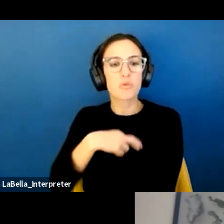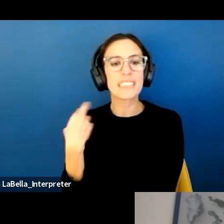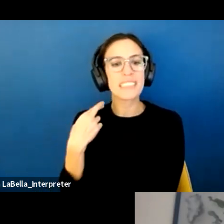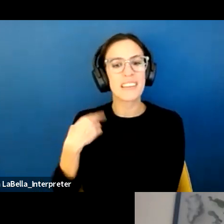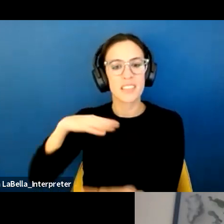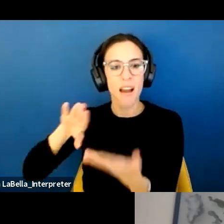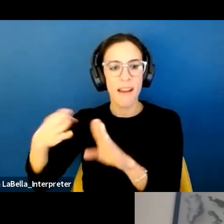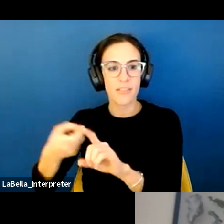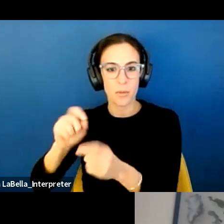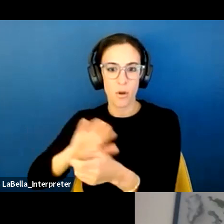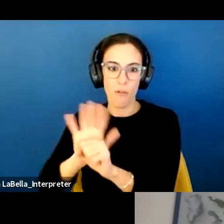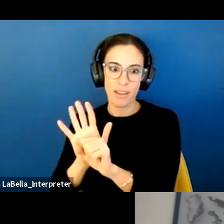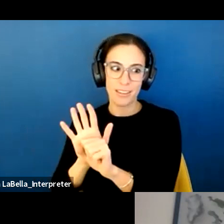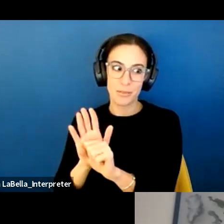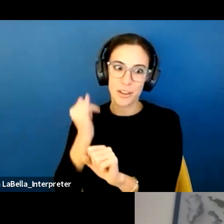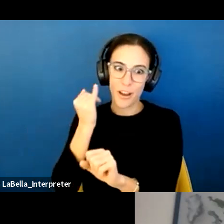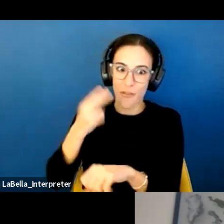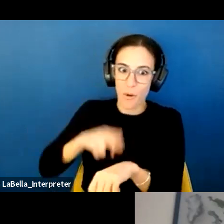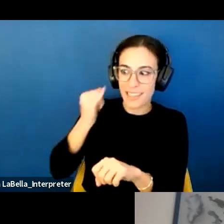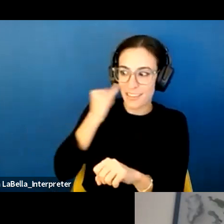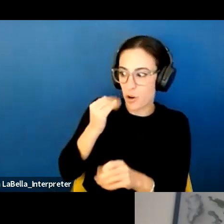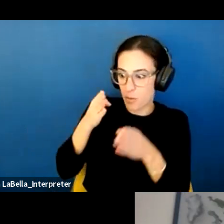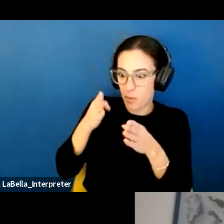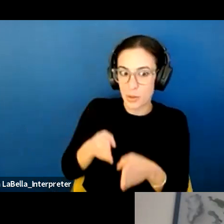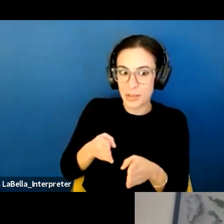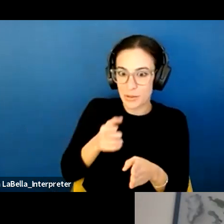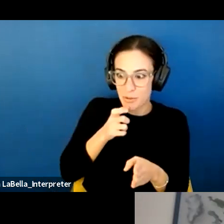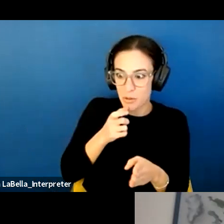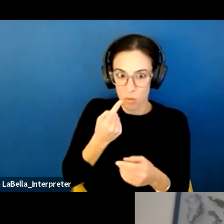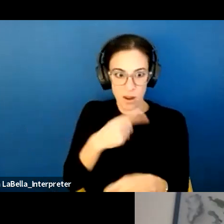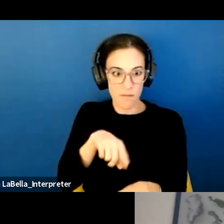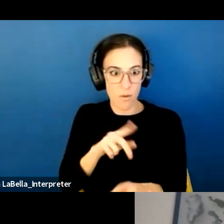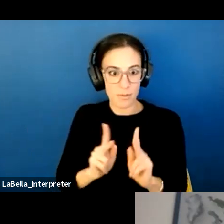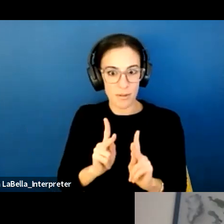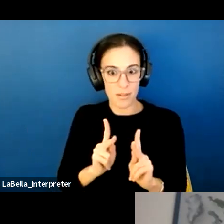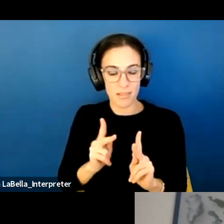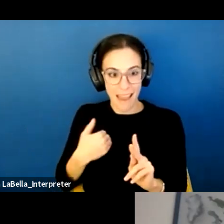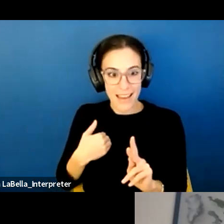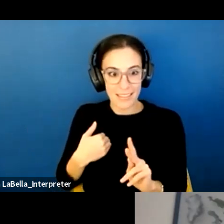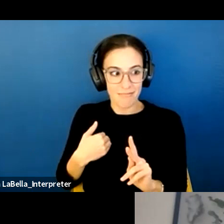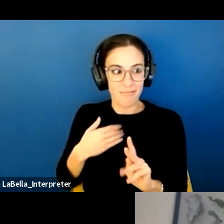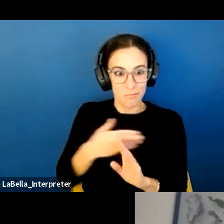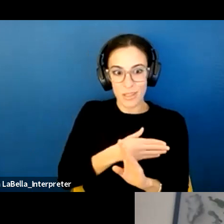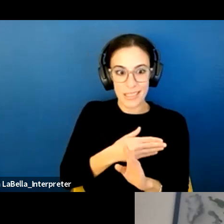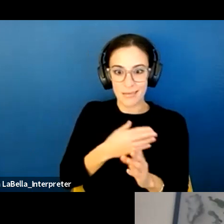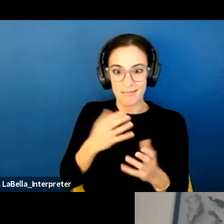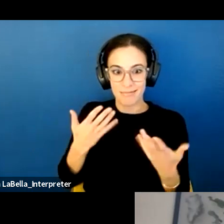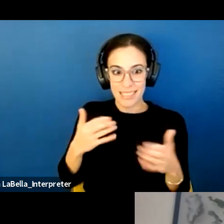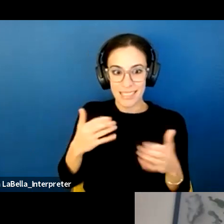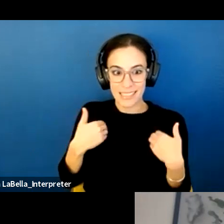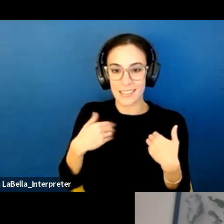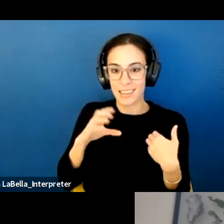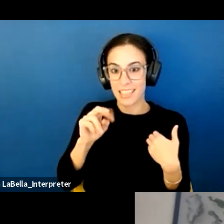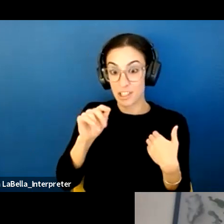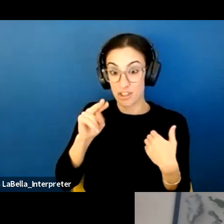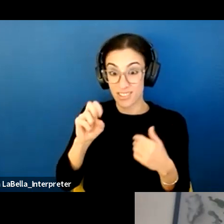those people. And this was especially troubling when these reminders were